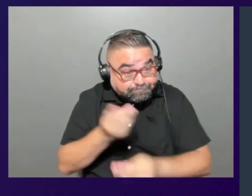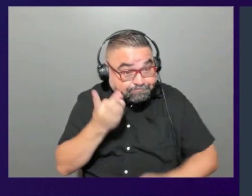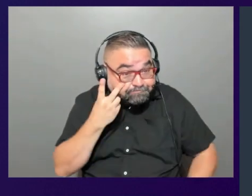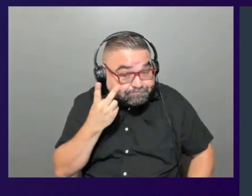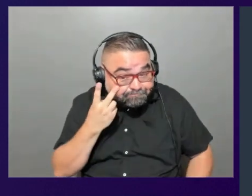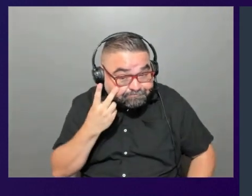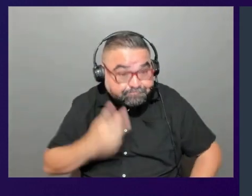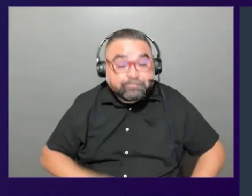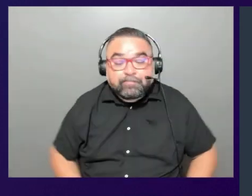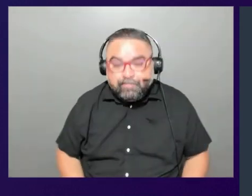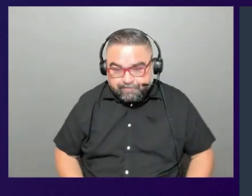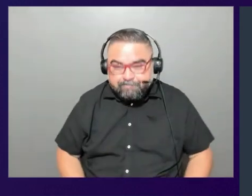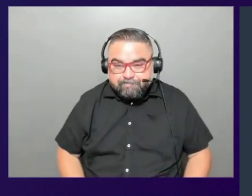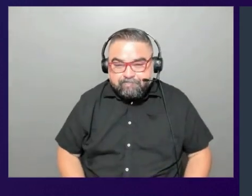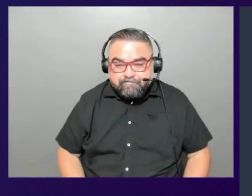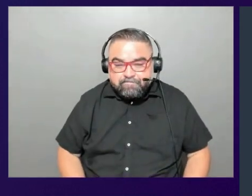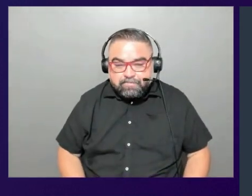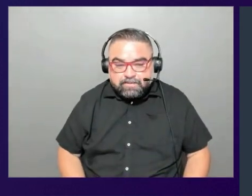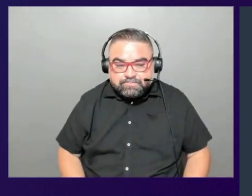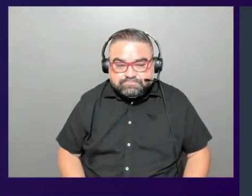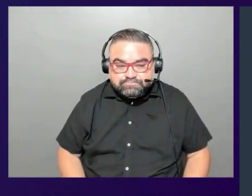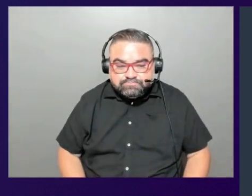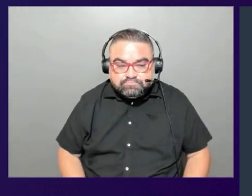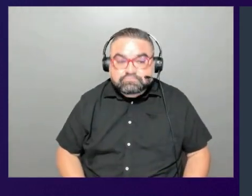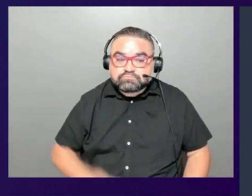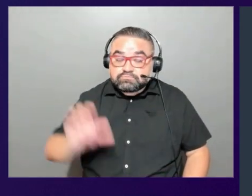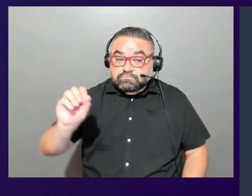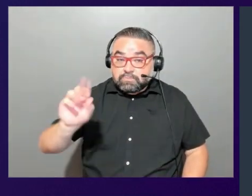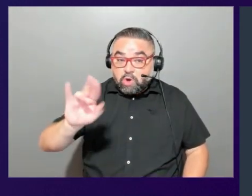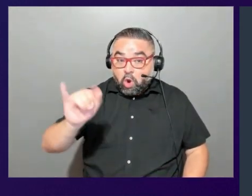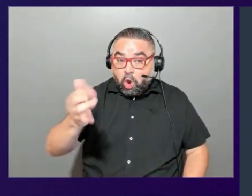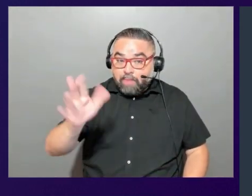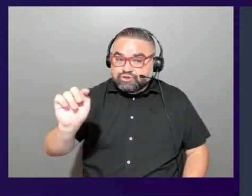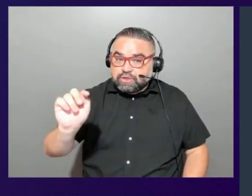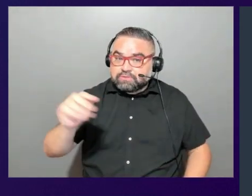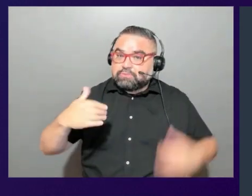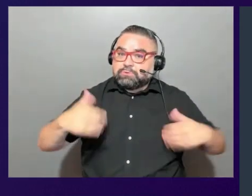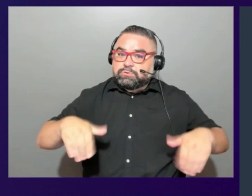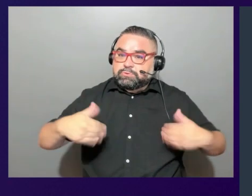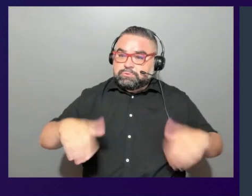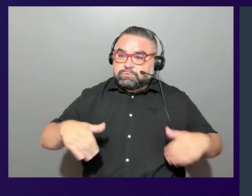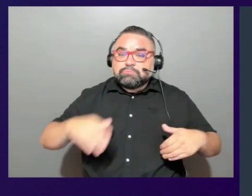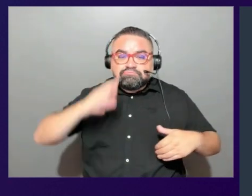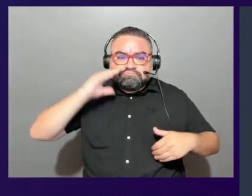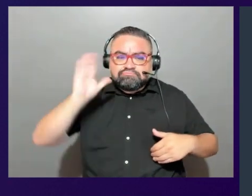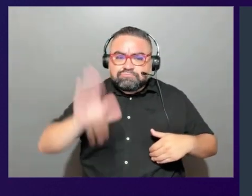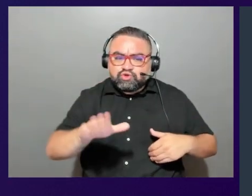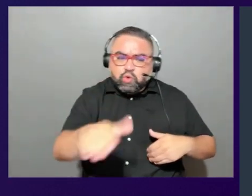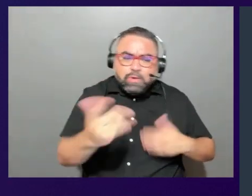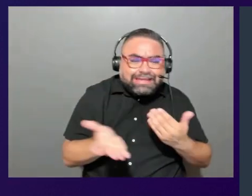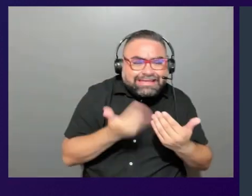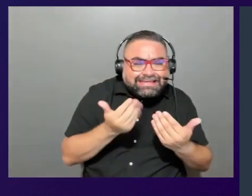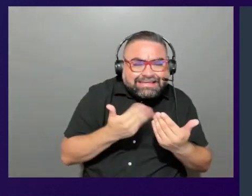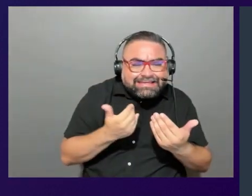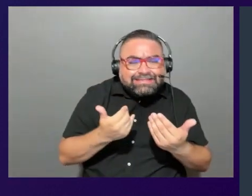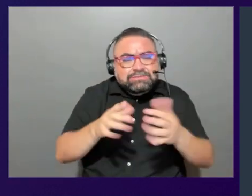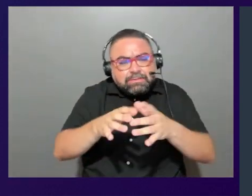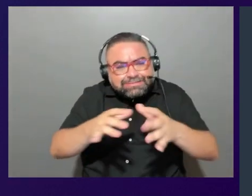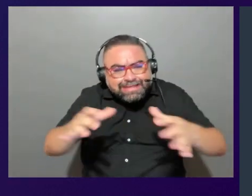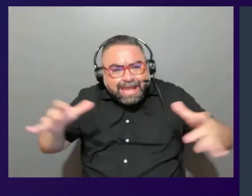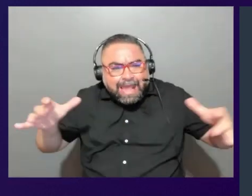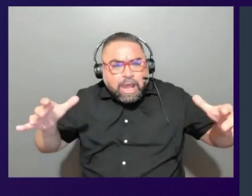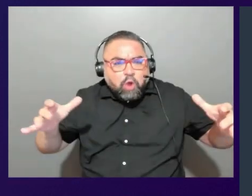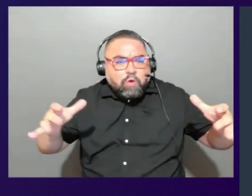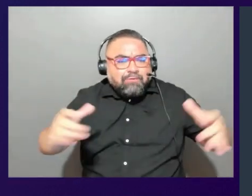So in collaboration and sharing, so object has these big strengths, right? Not the least of which are ease and scale for ingesting data, for